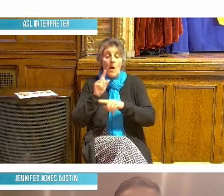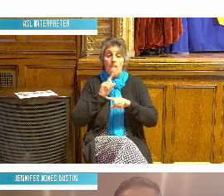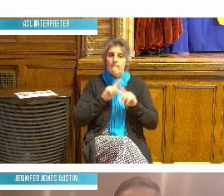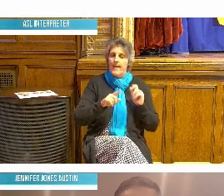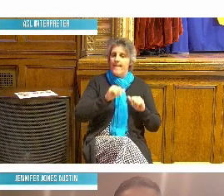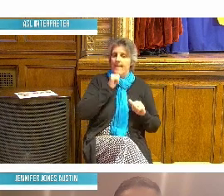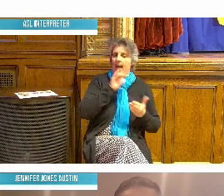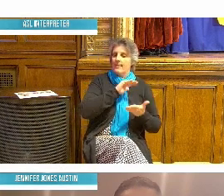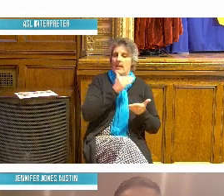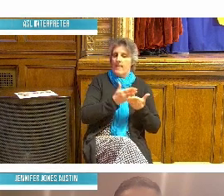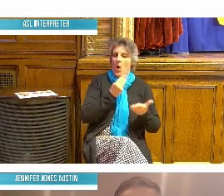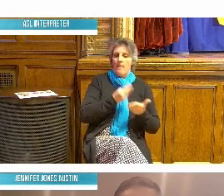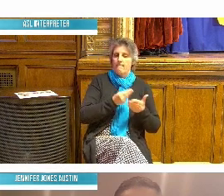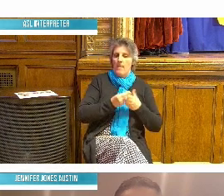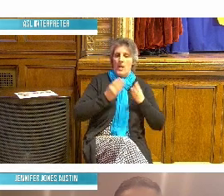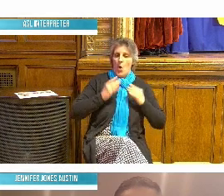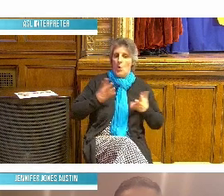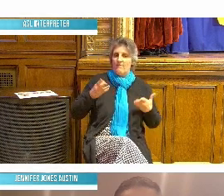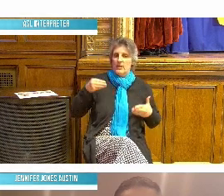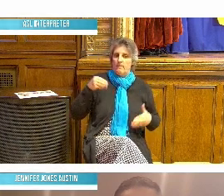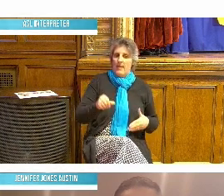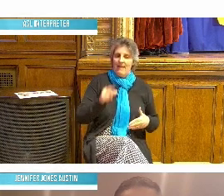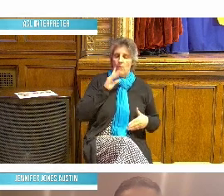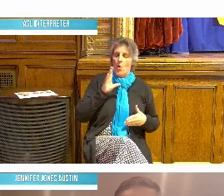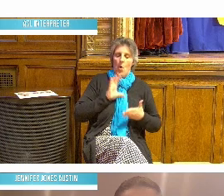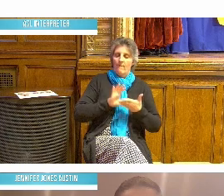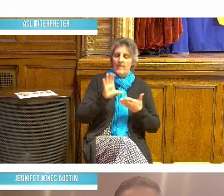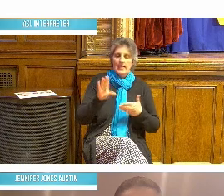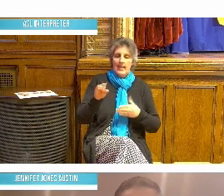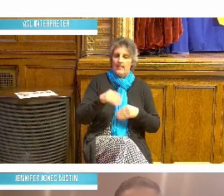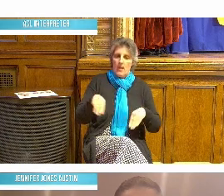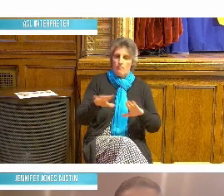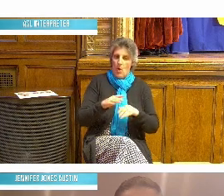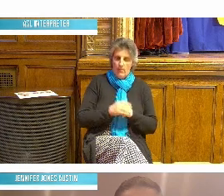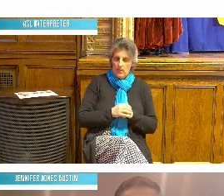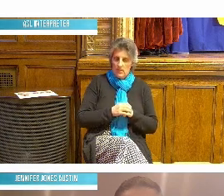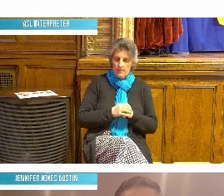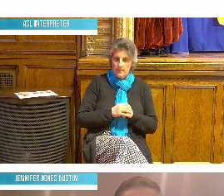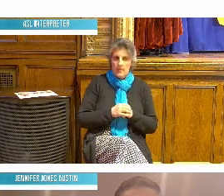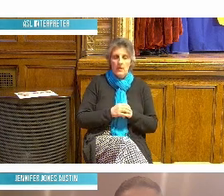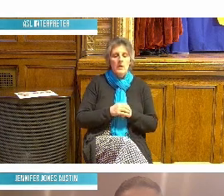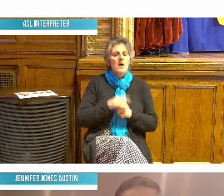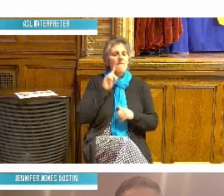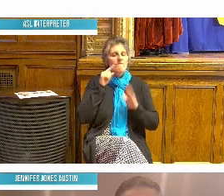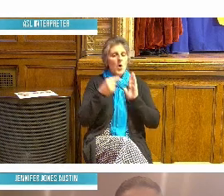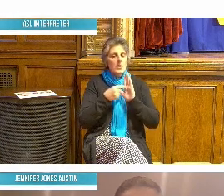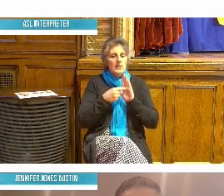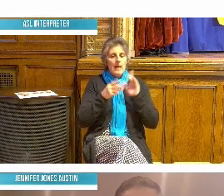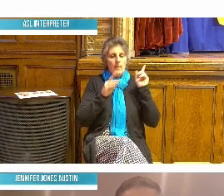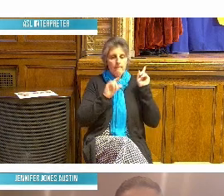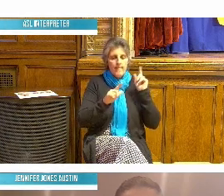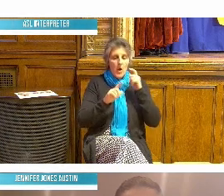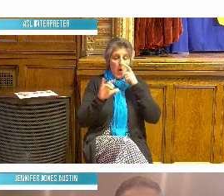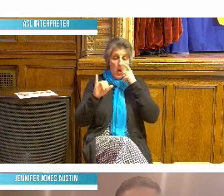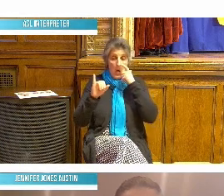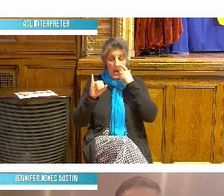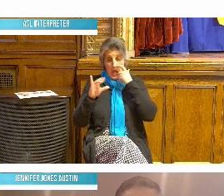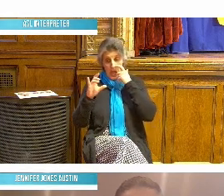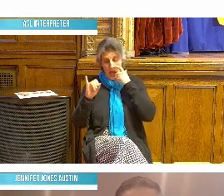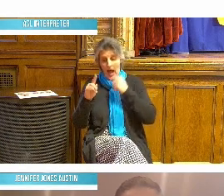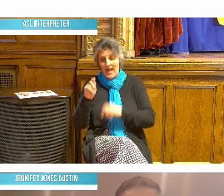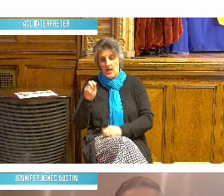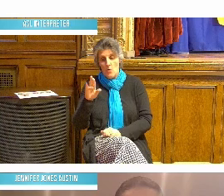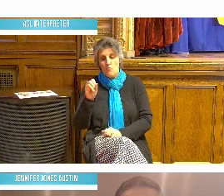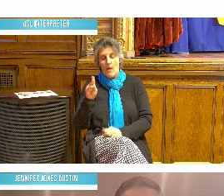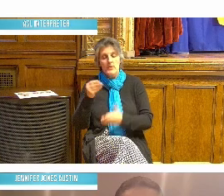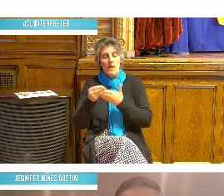not the amount of money owners had paid for or invested in their properties. Take the case of Merrill and Ida Robinson, who bought a home